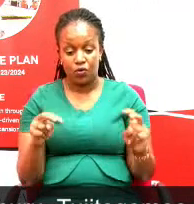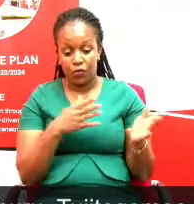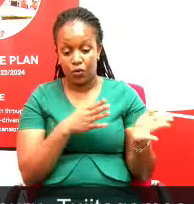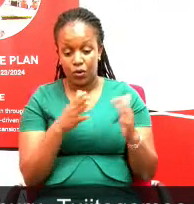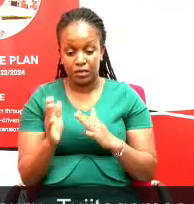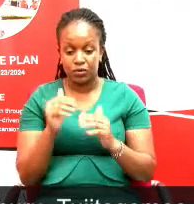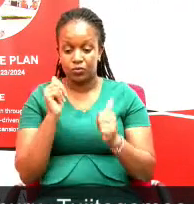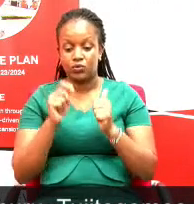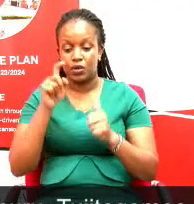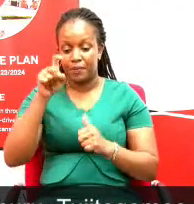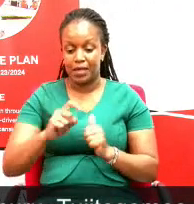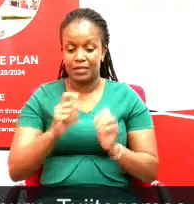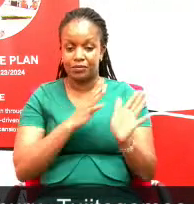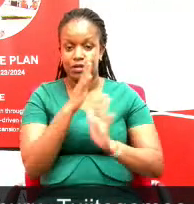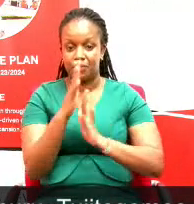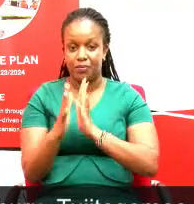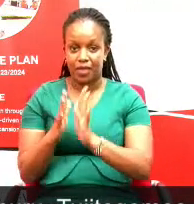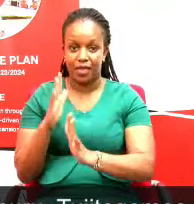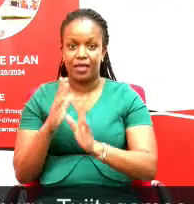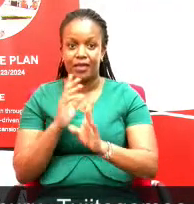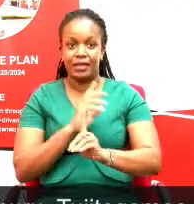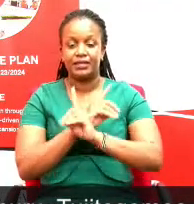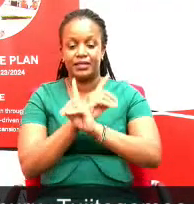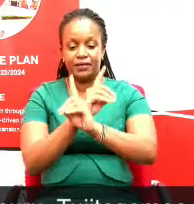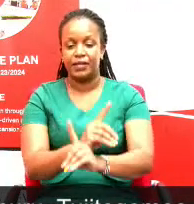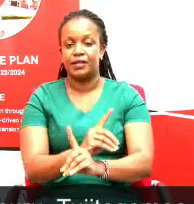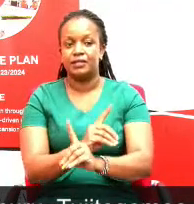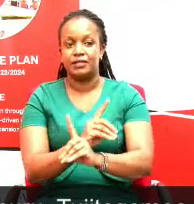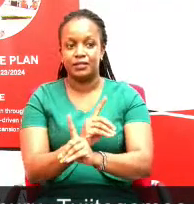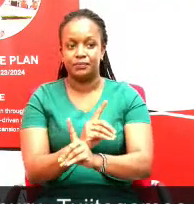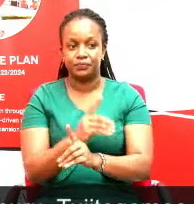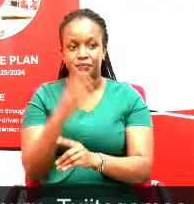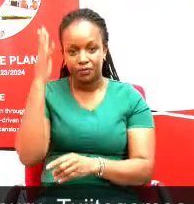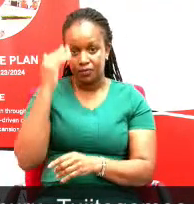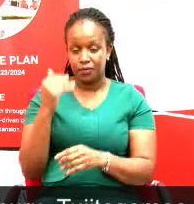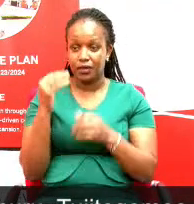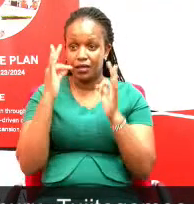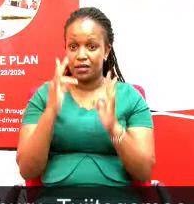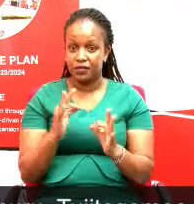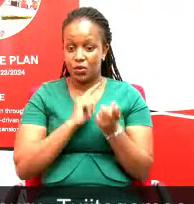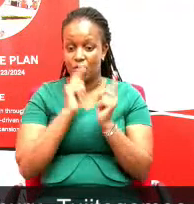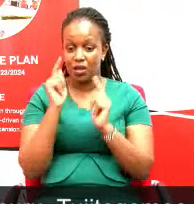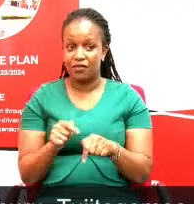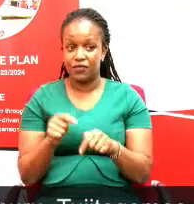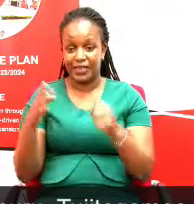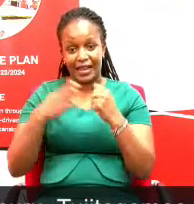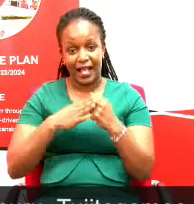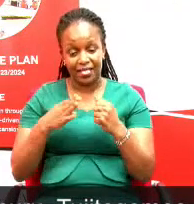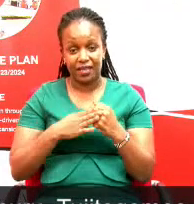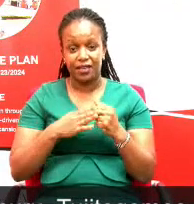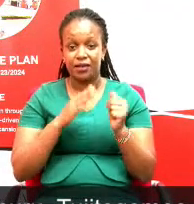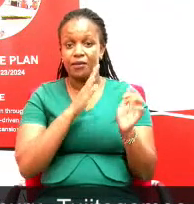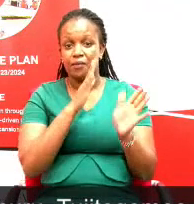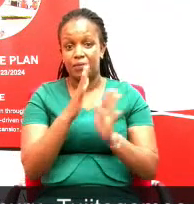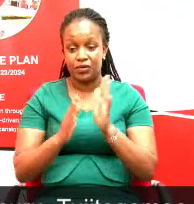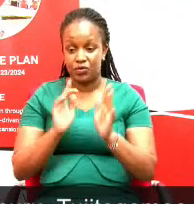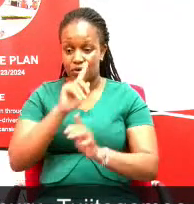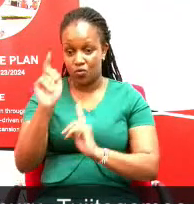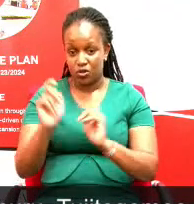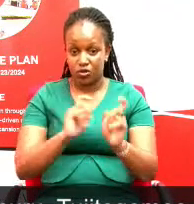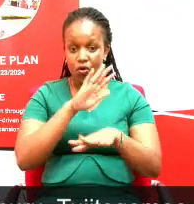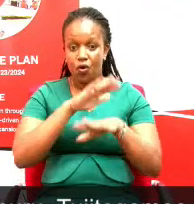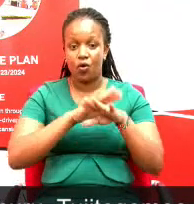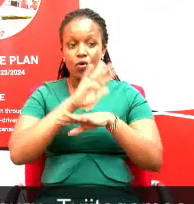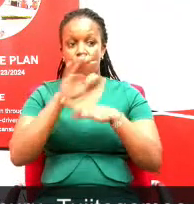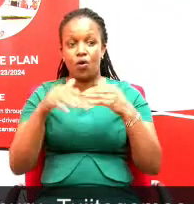must prepare, defense in advance. So that now when we come for the 9th plan, we are going to question you on all those